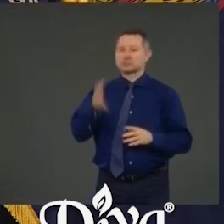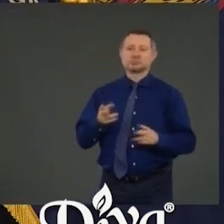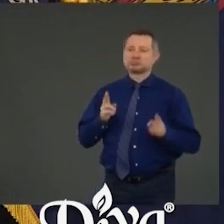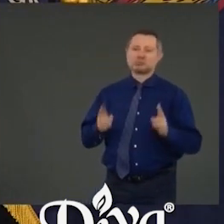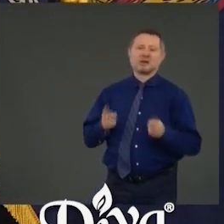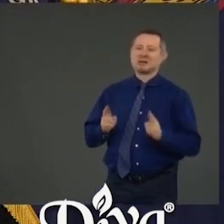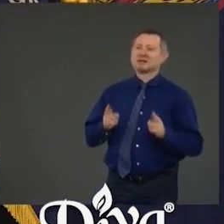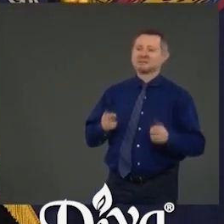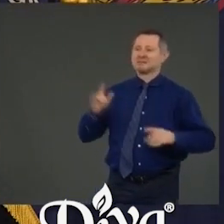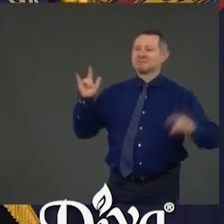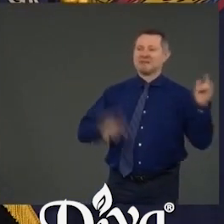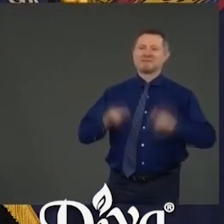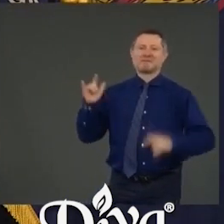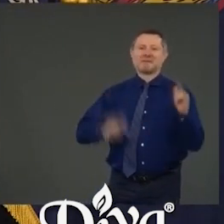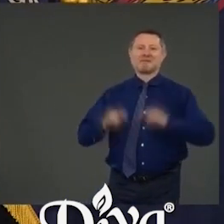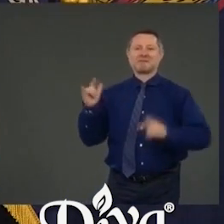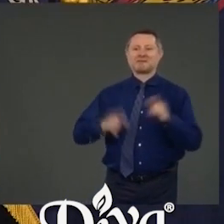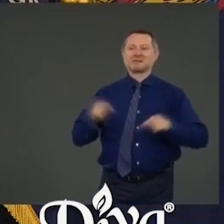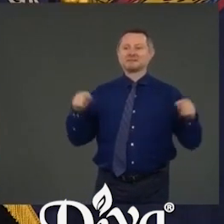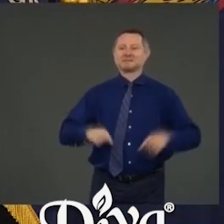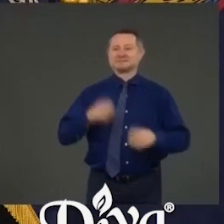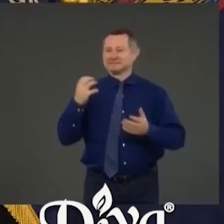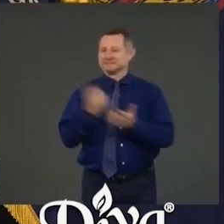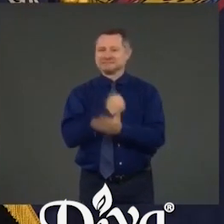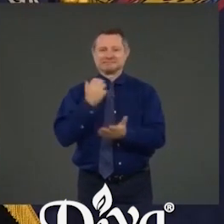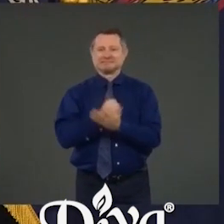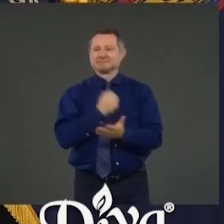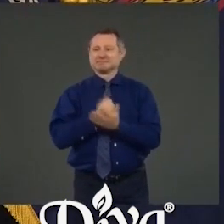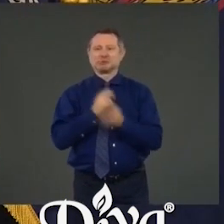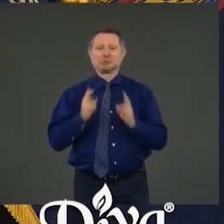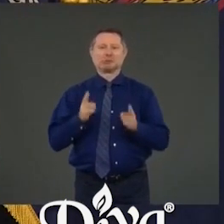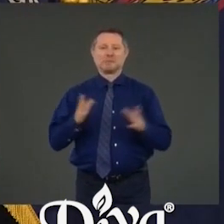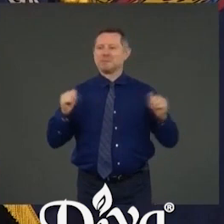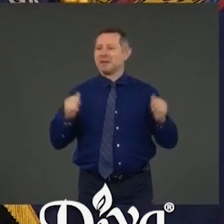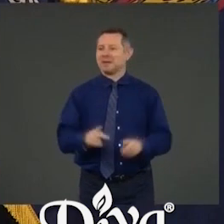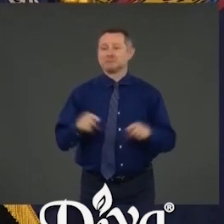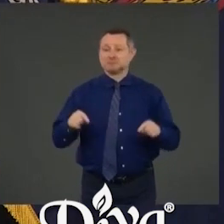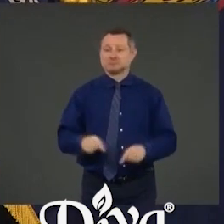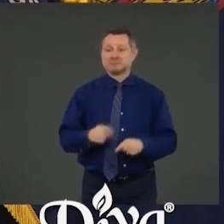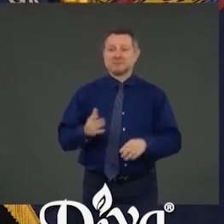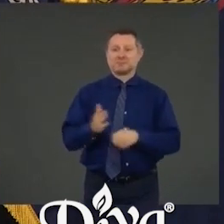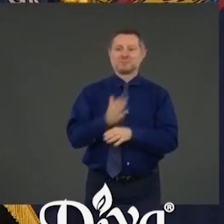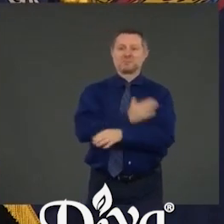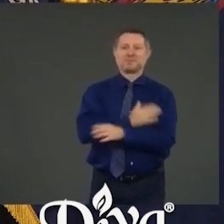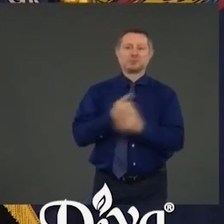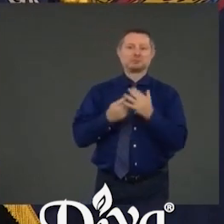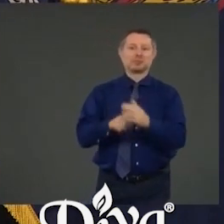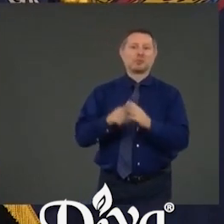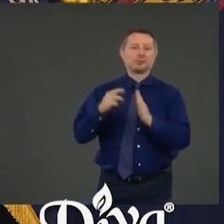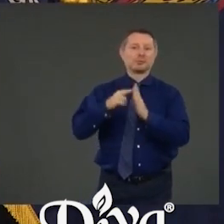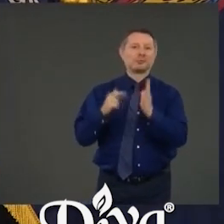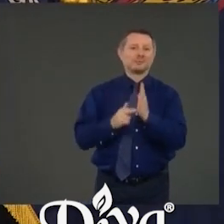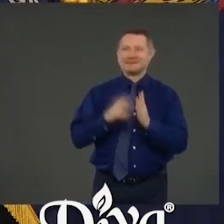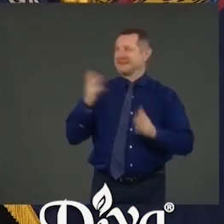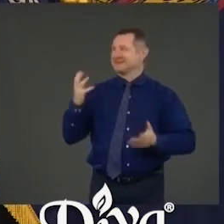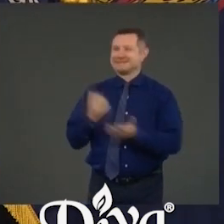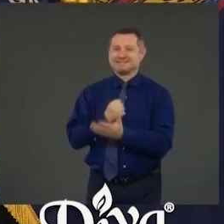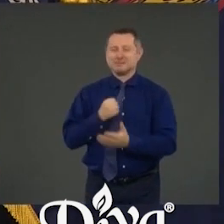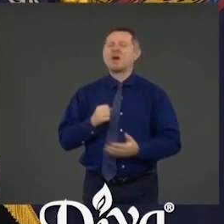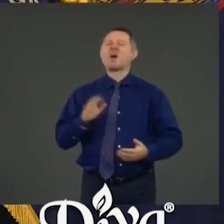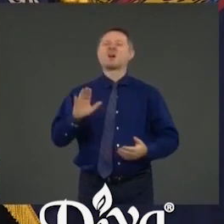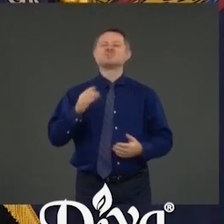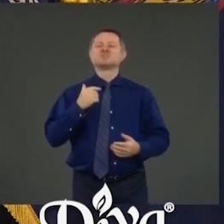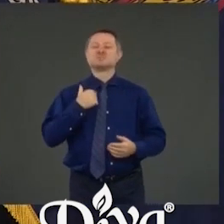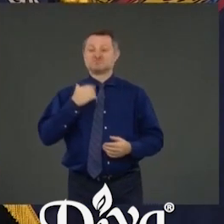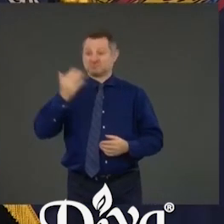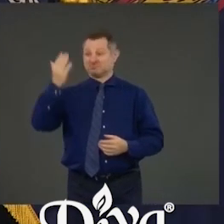and people panic and try to come back before the ban was implemented on the federal side. So you had a lot of